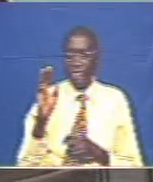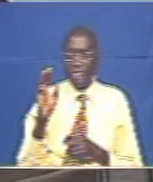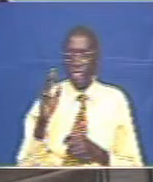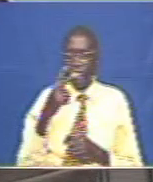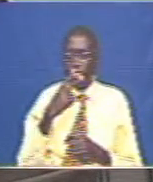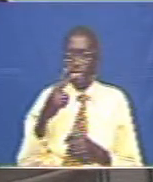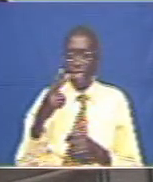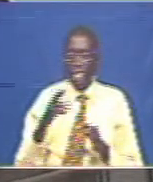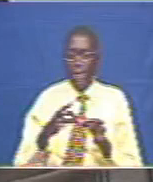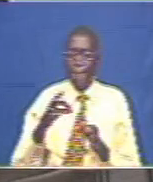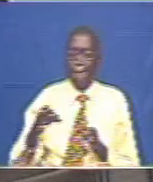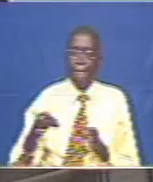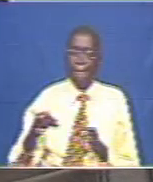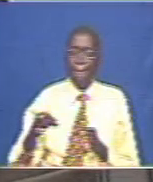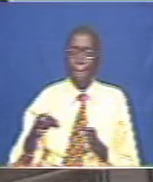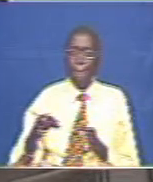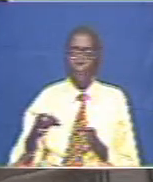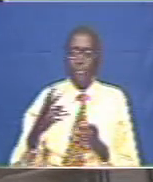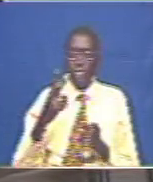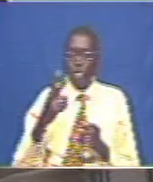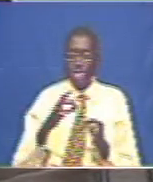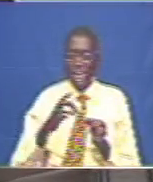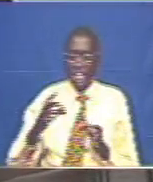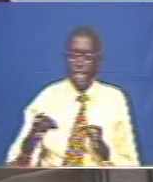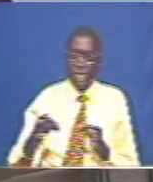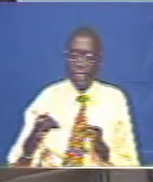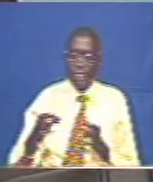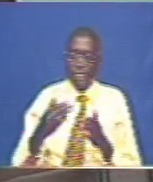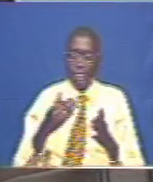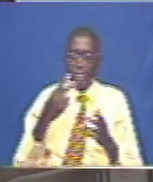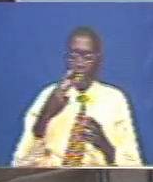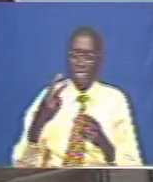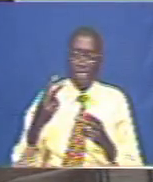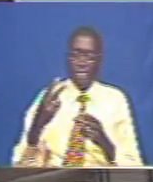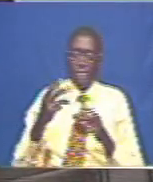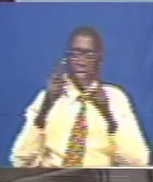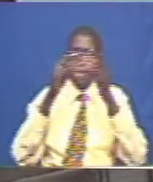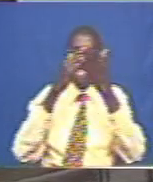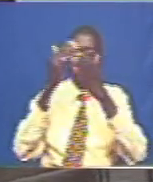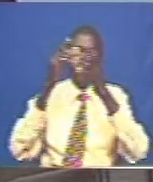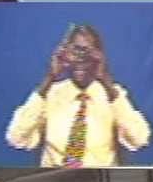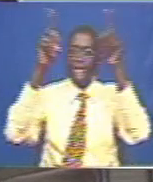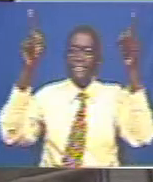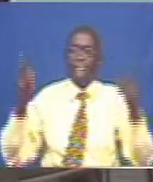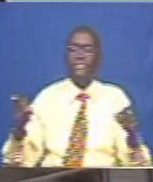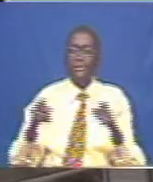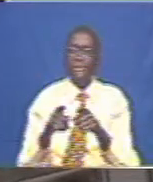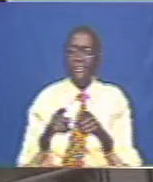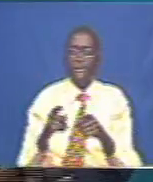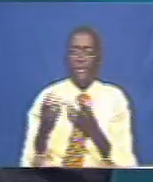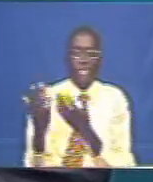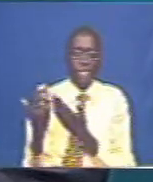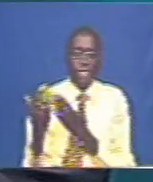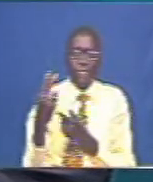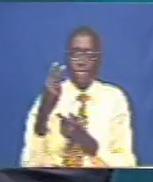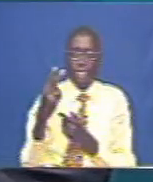200 meters, I mean 2 kilometers, before you see something cooperatives. Thank you. That very is much. The future. Look forward for that. Yeah. 30